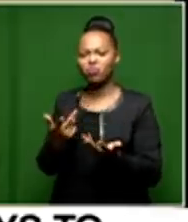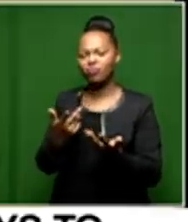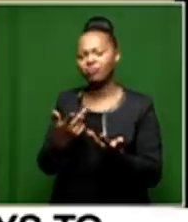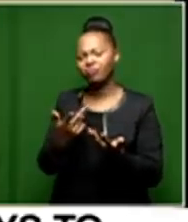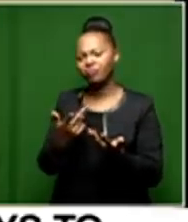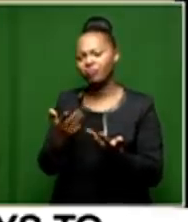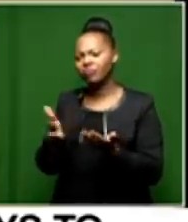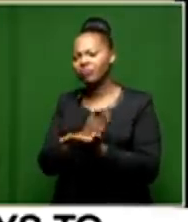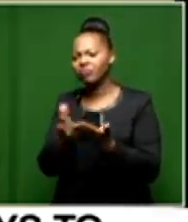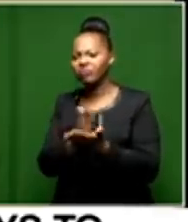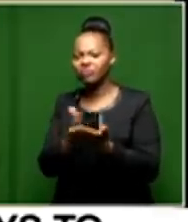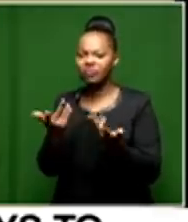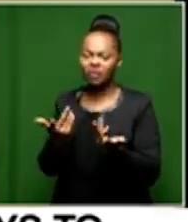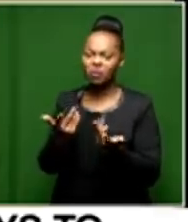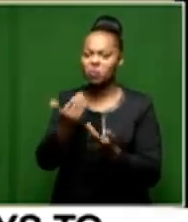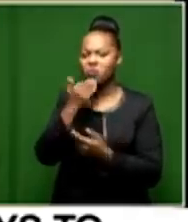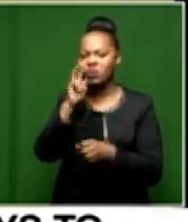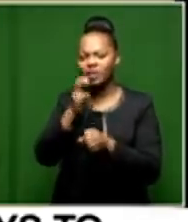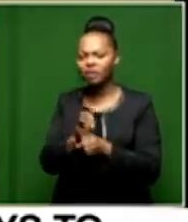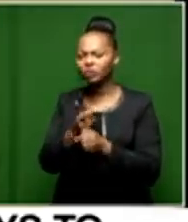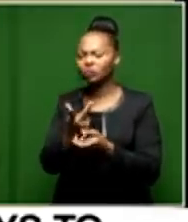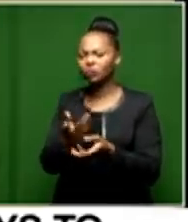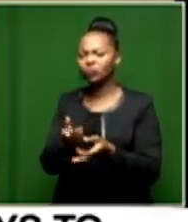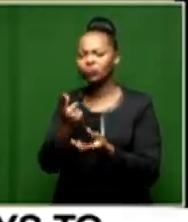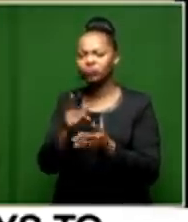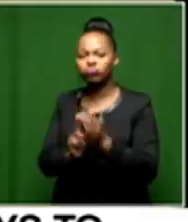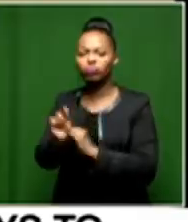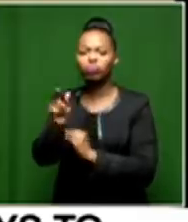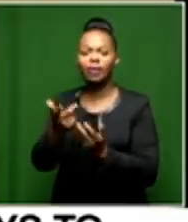are through which it needs to go. It's been